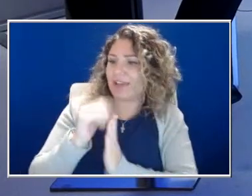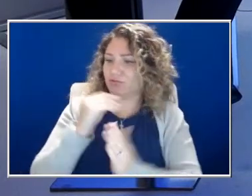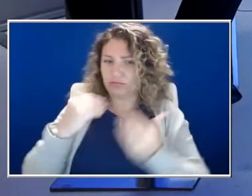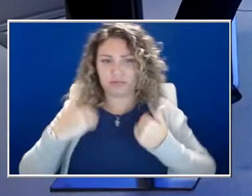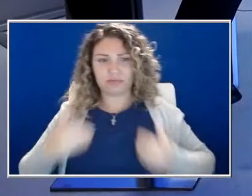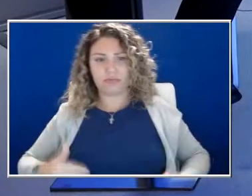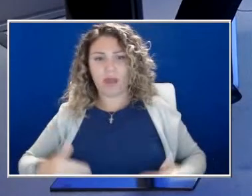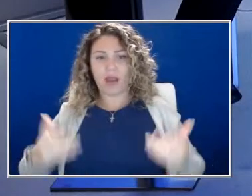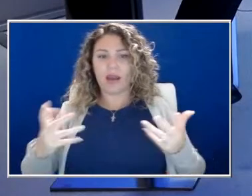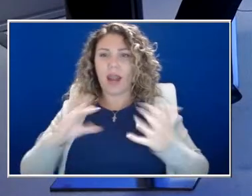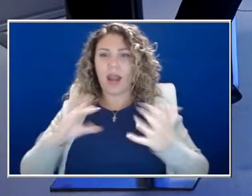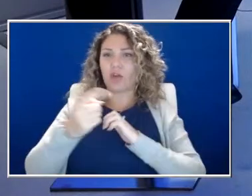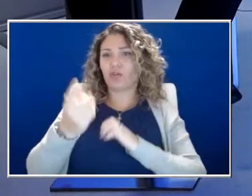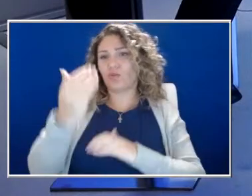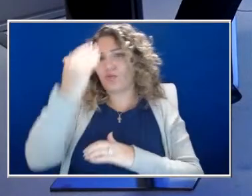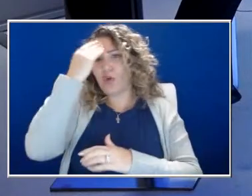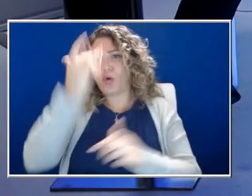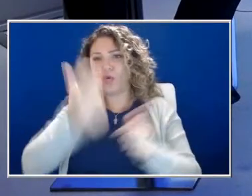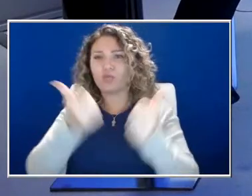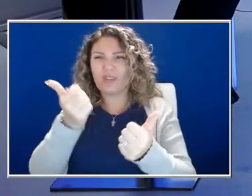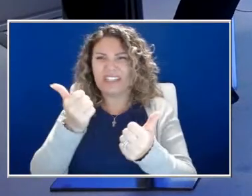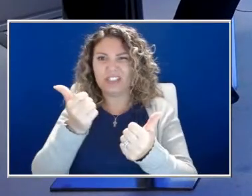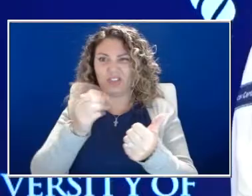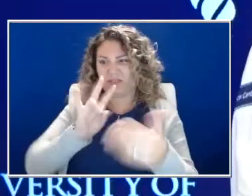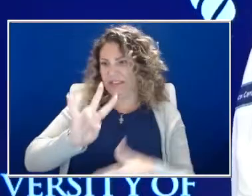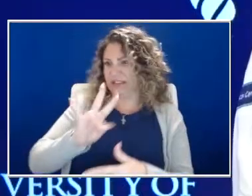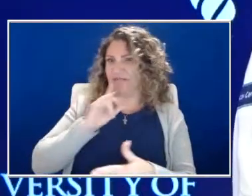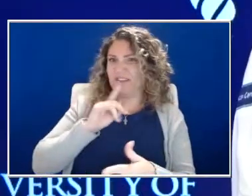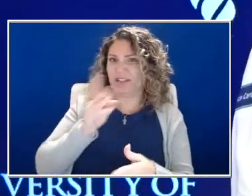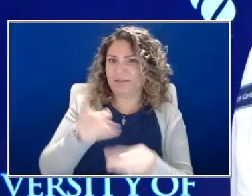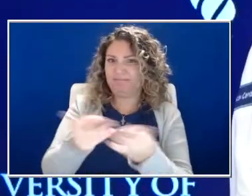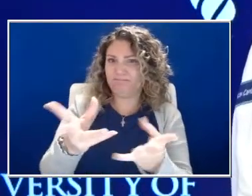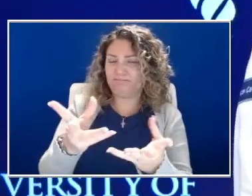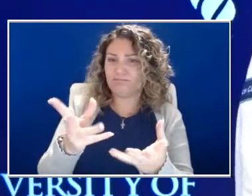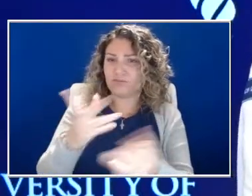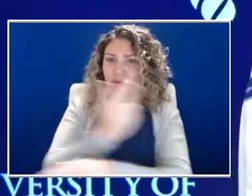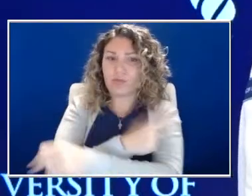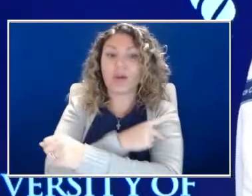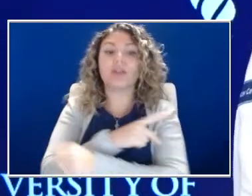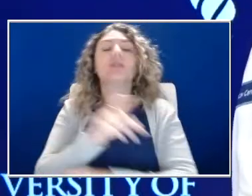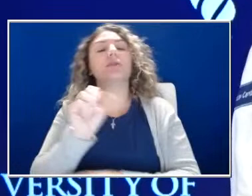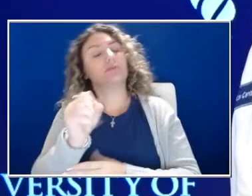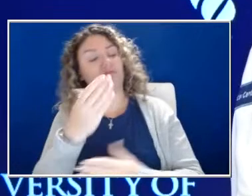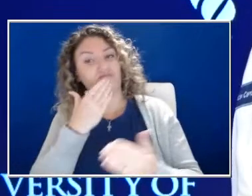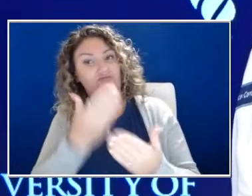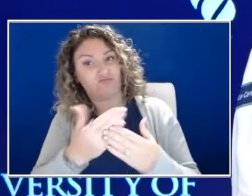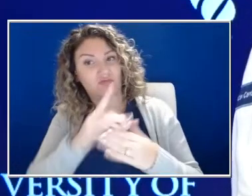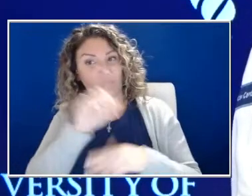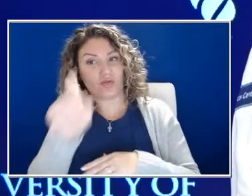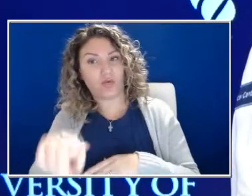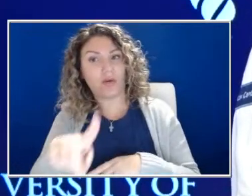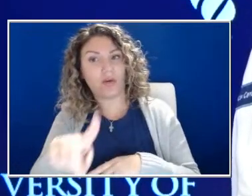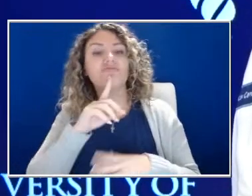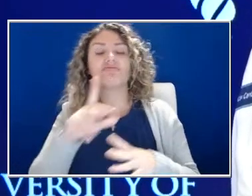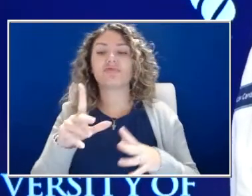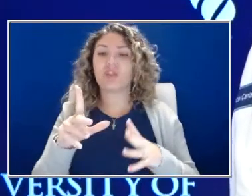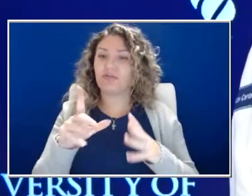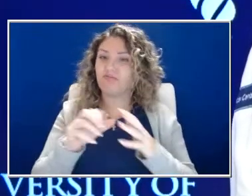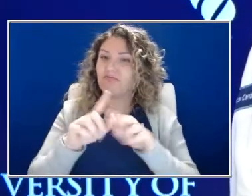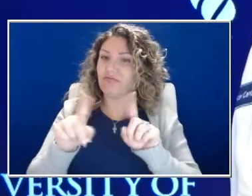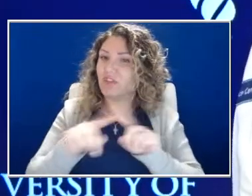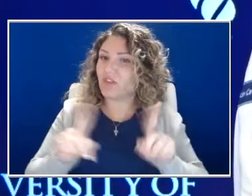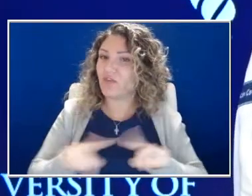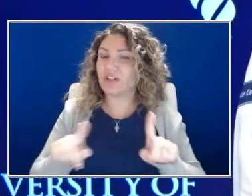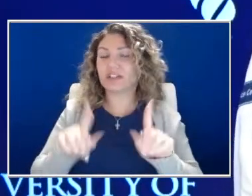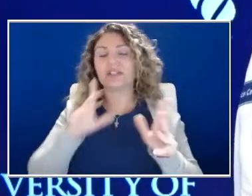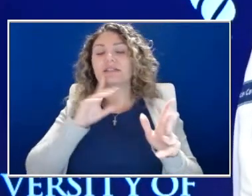T cell therapy to give to each patient? That's a great question. There are some differences. The other indications are acute lymphoblastic leukemia in children and